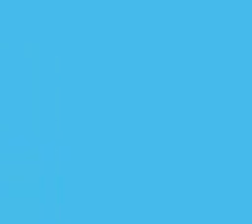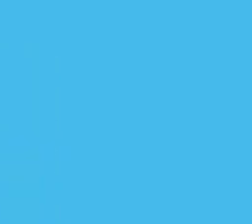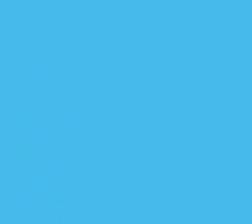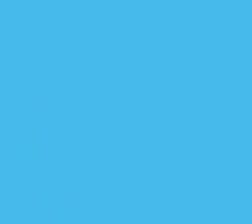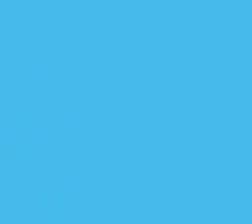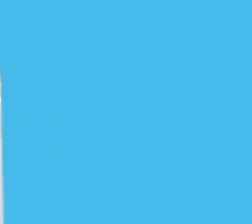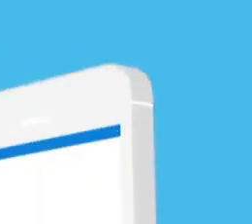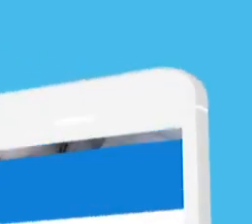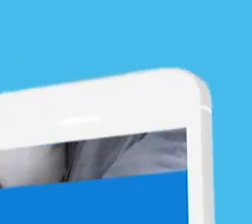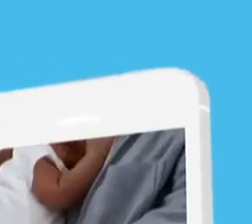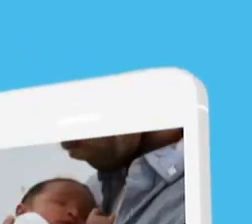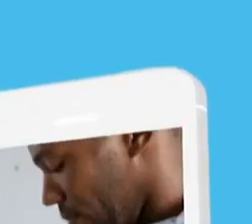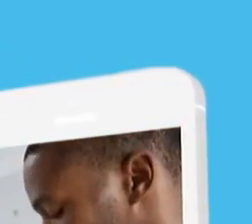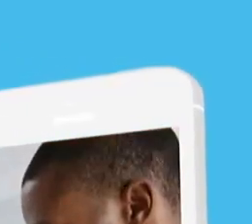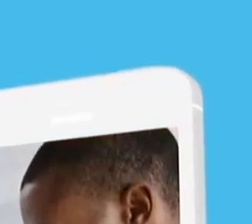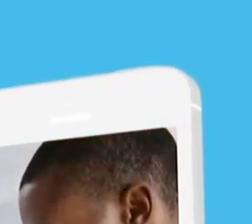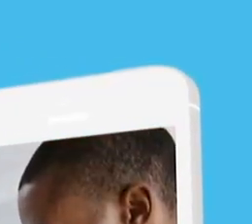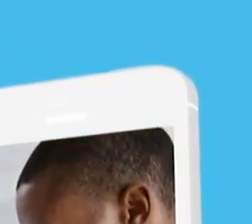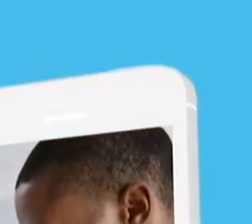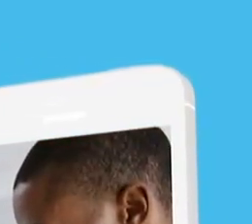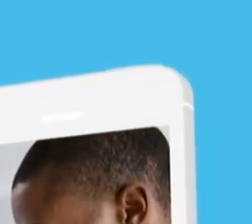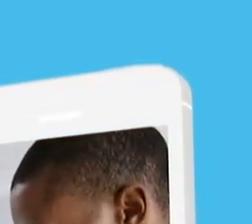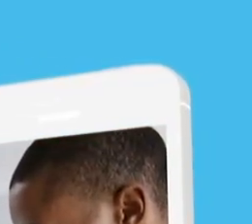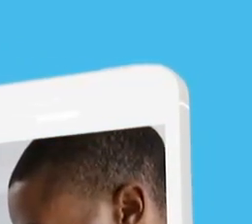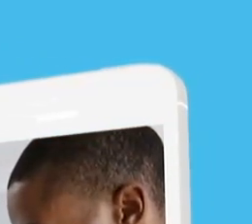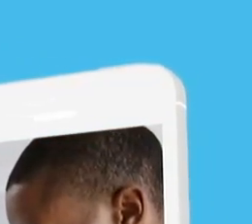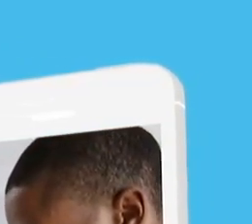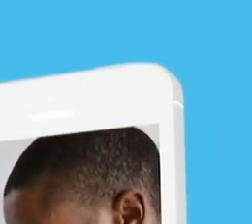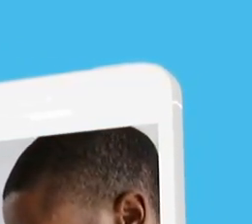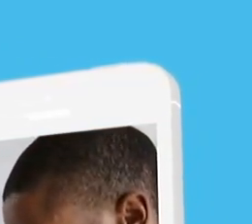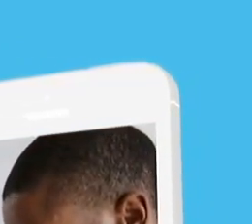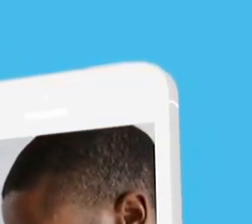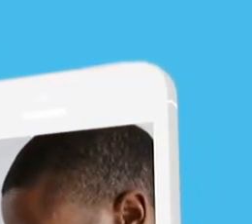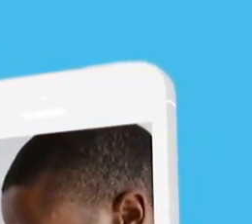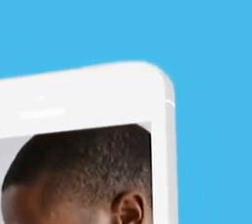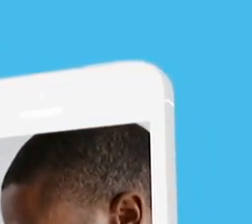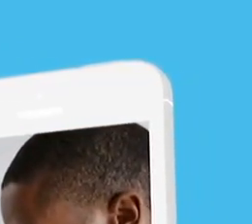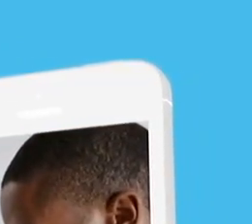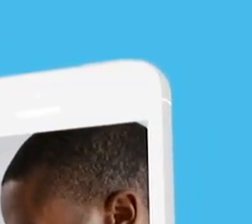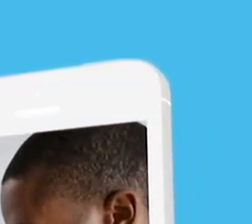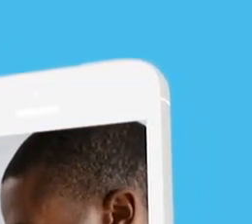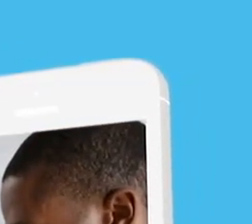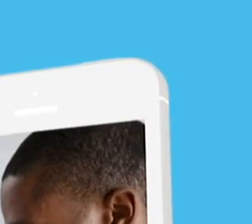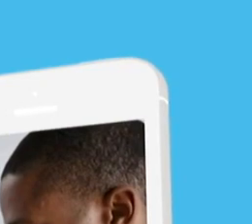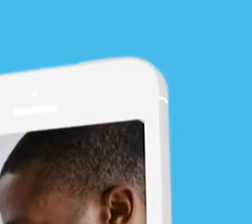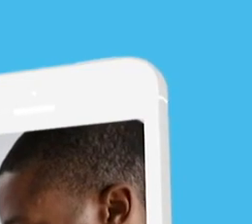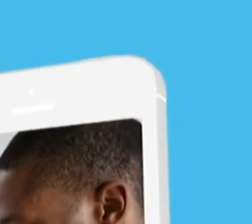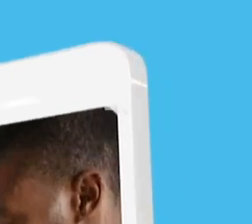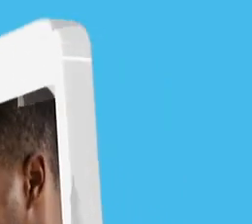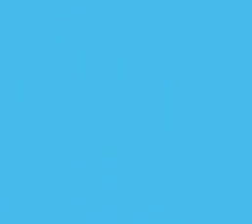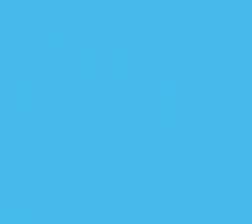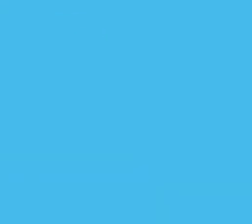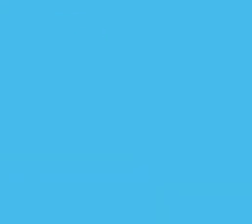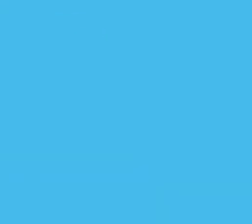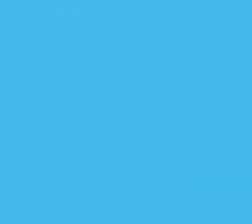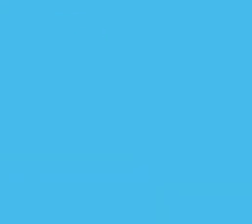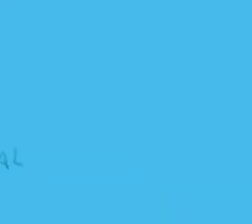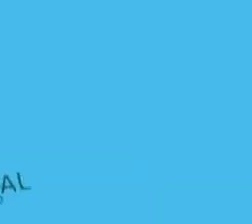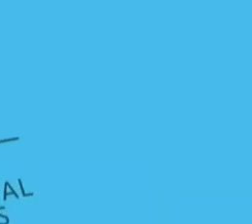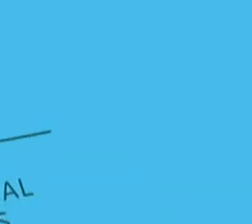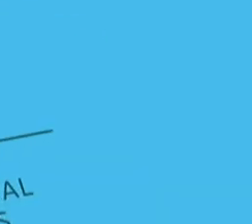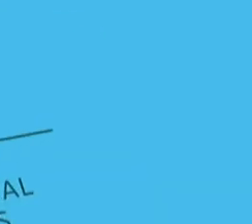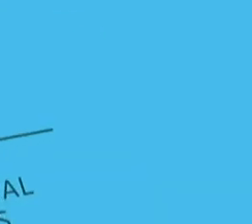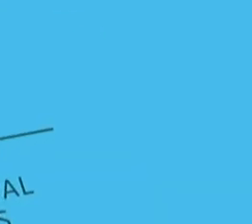need to download the ECC's First 1000 Days app. It allows you to receive parenting tips, track